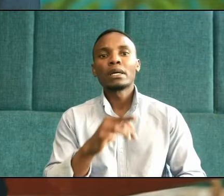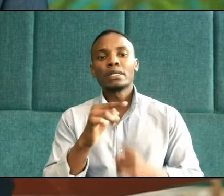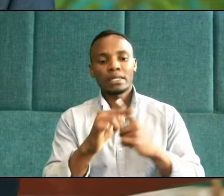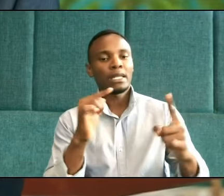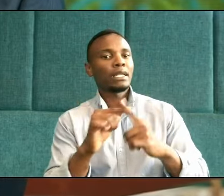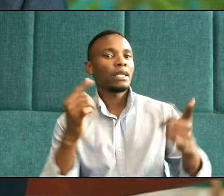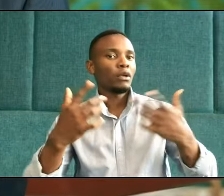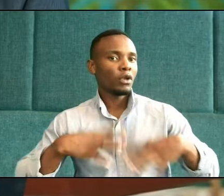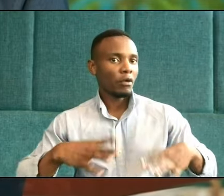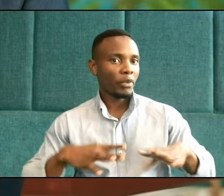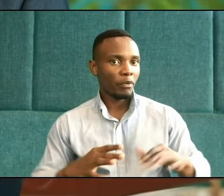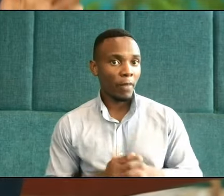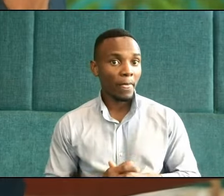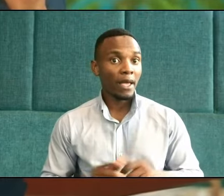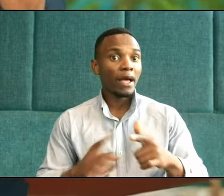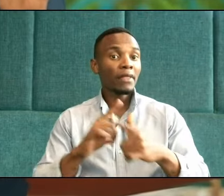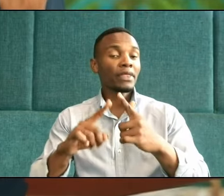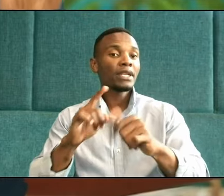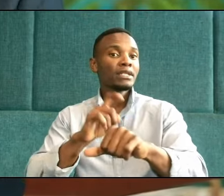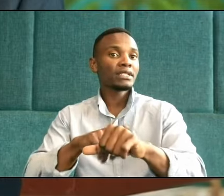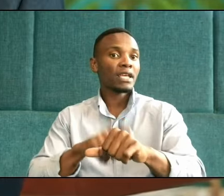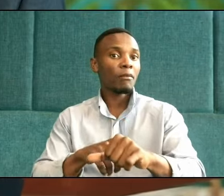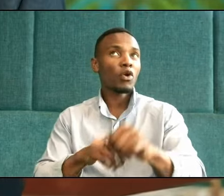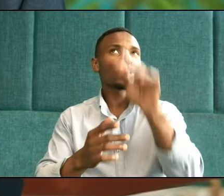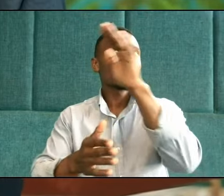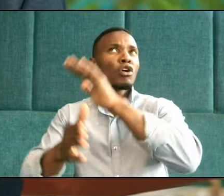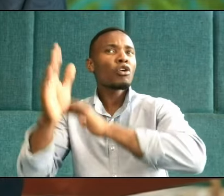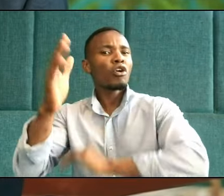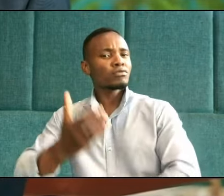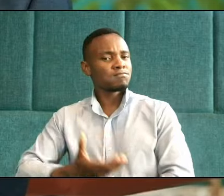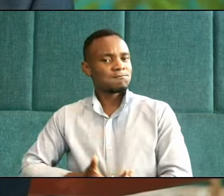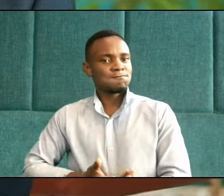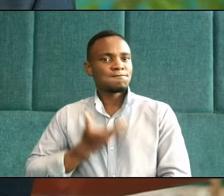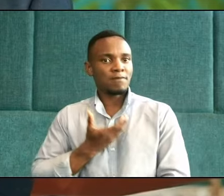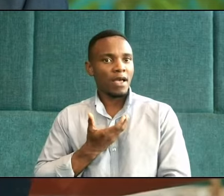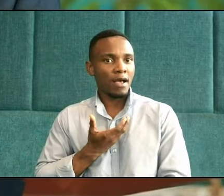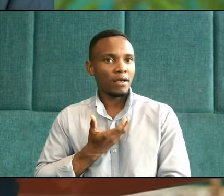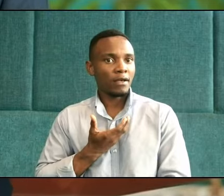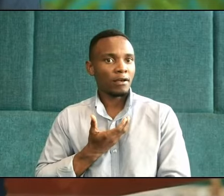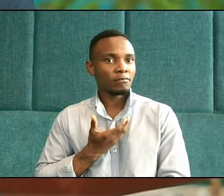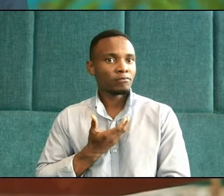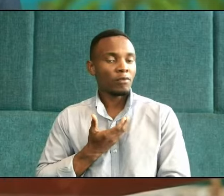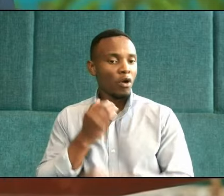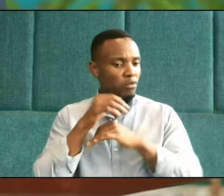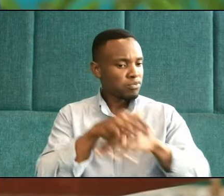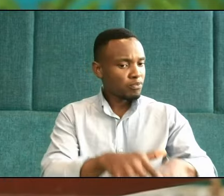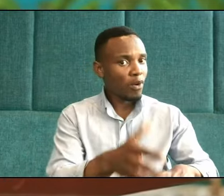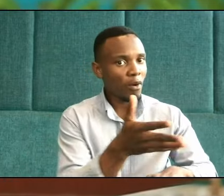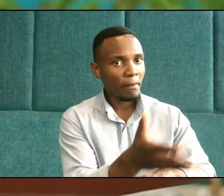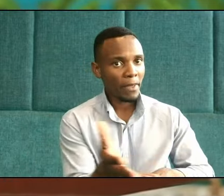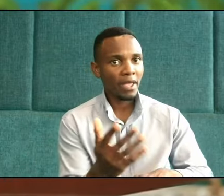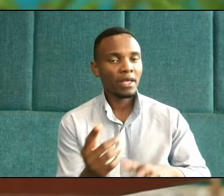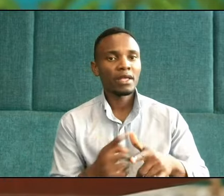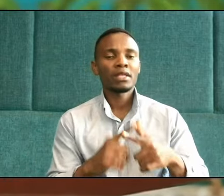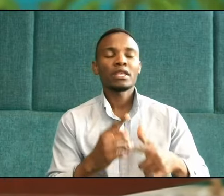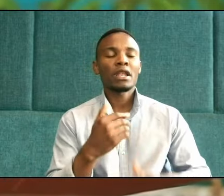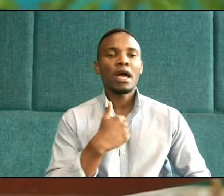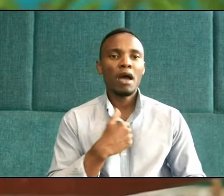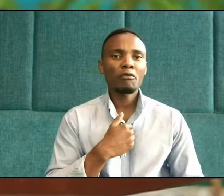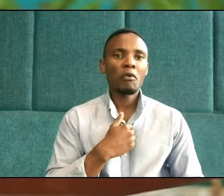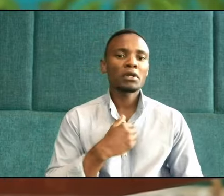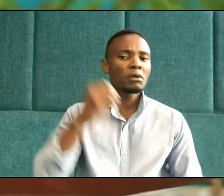the climax of it, when God's final wrath comes upon this world, there will be no sun, moon, and